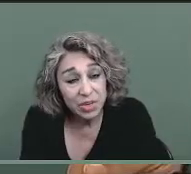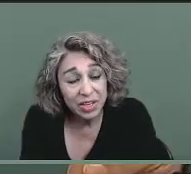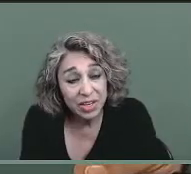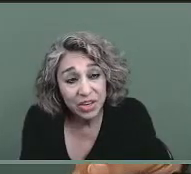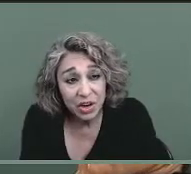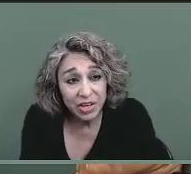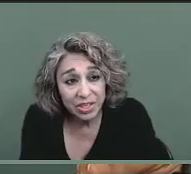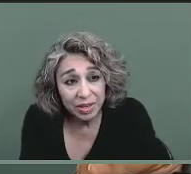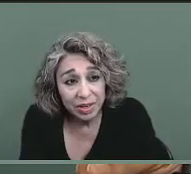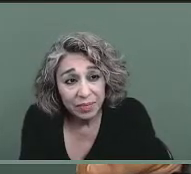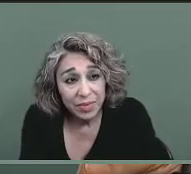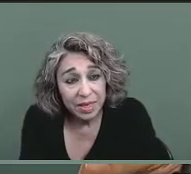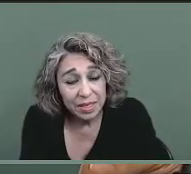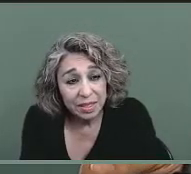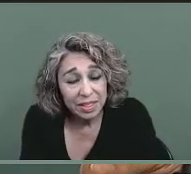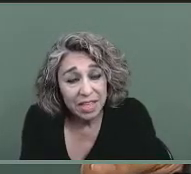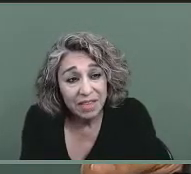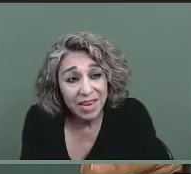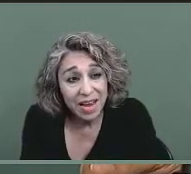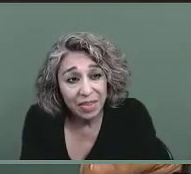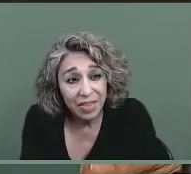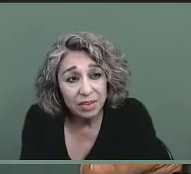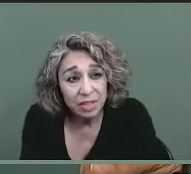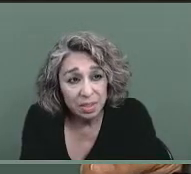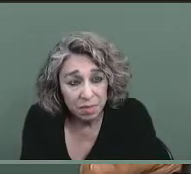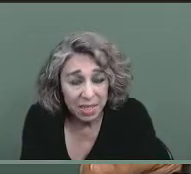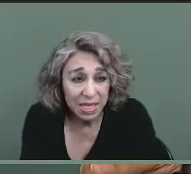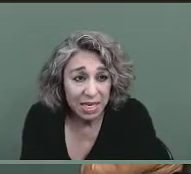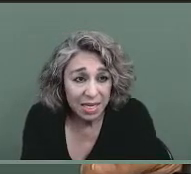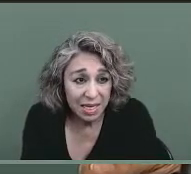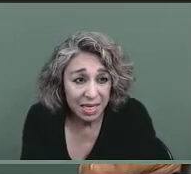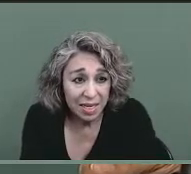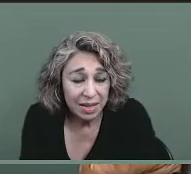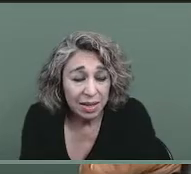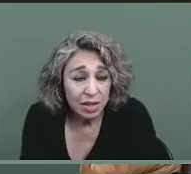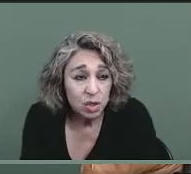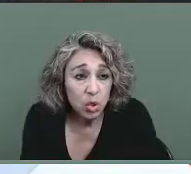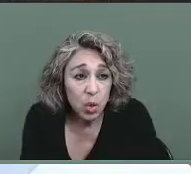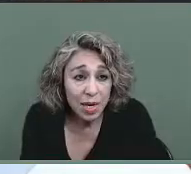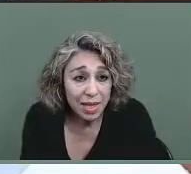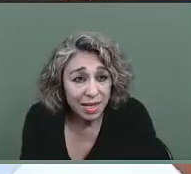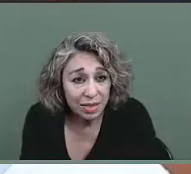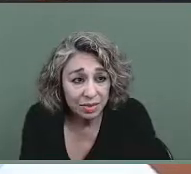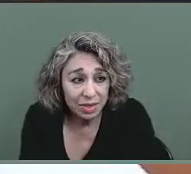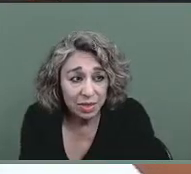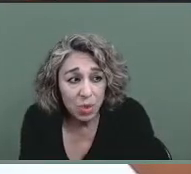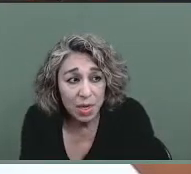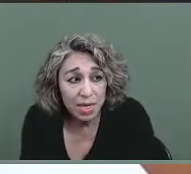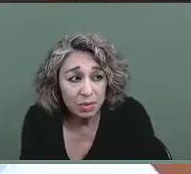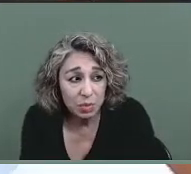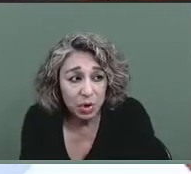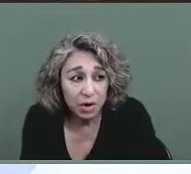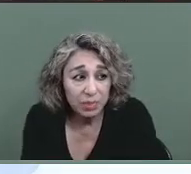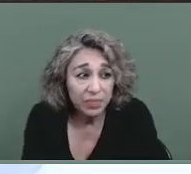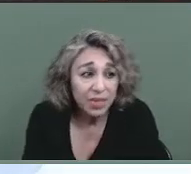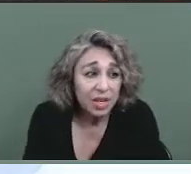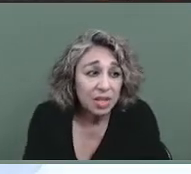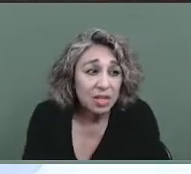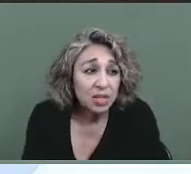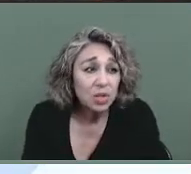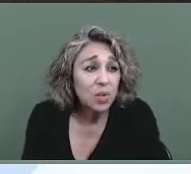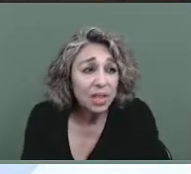you know how much they charged seven thousand million twenty thousand twenty times more